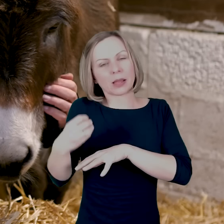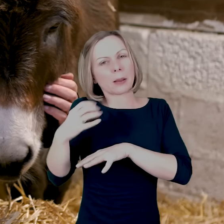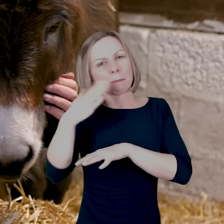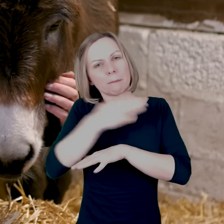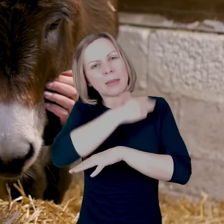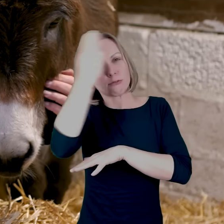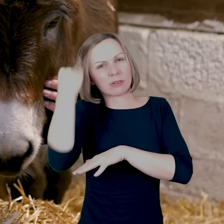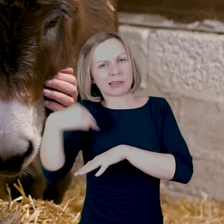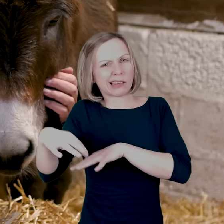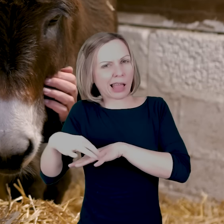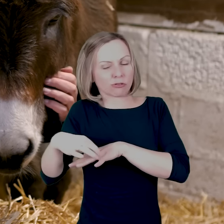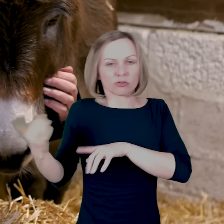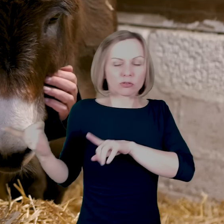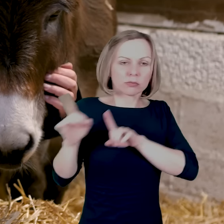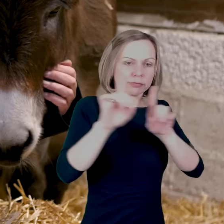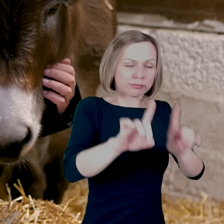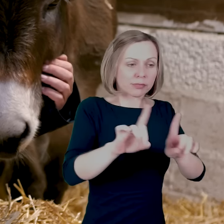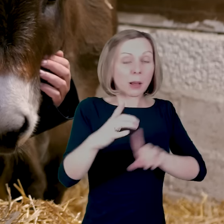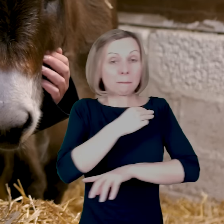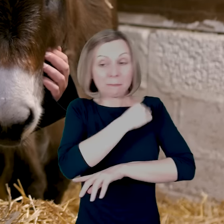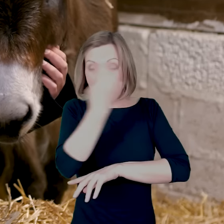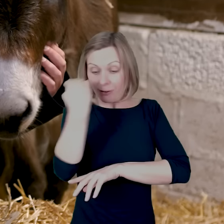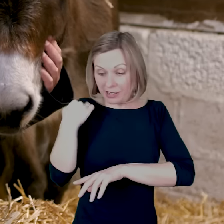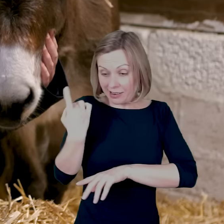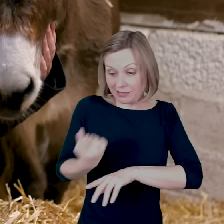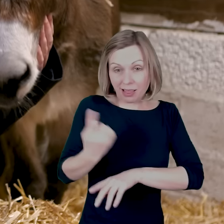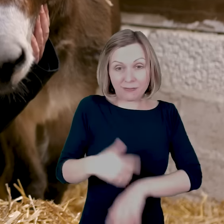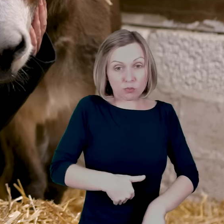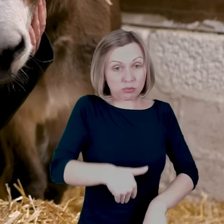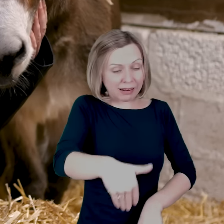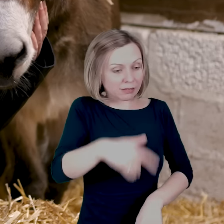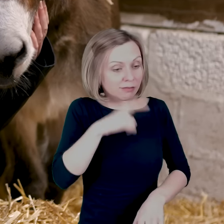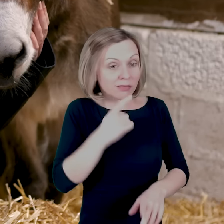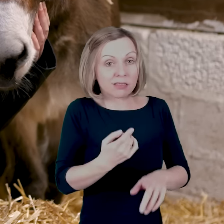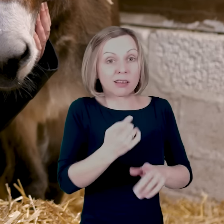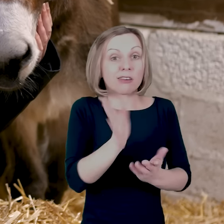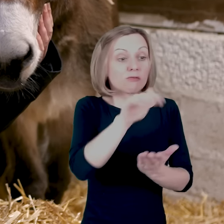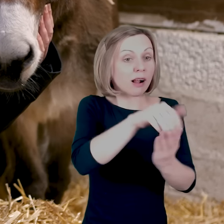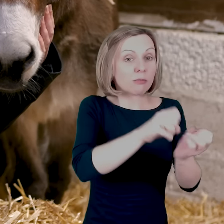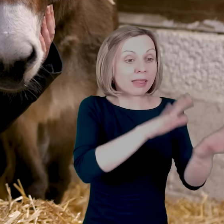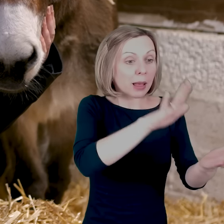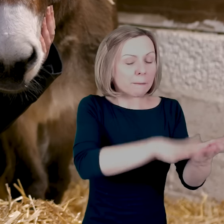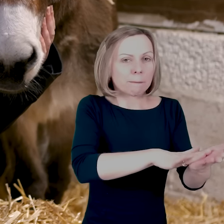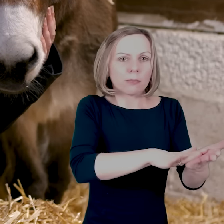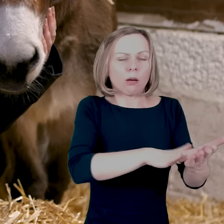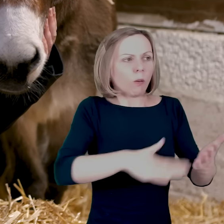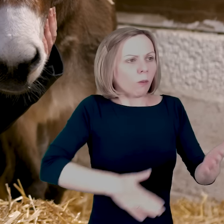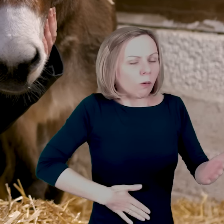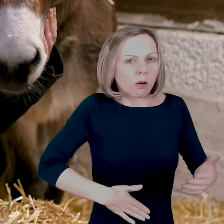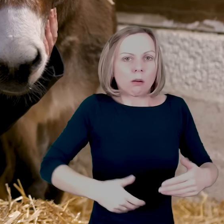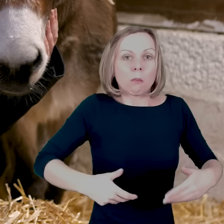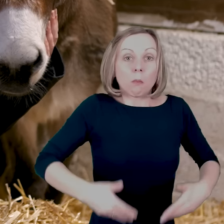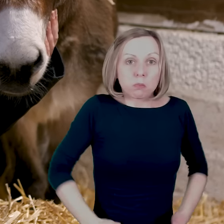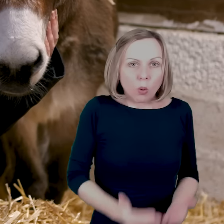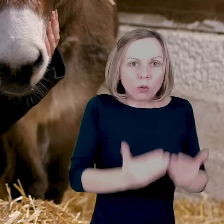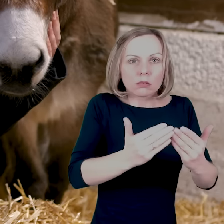child. While they were there, the time came for her to deliver her child, and she gave birth to her